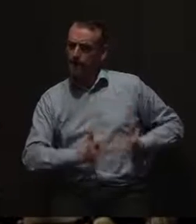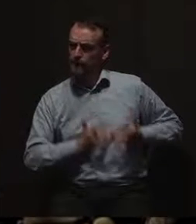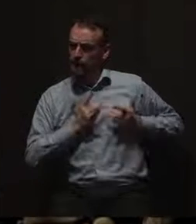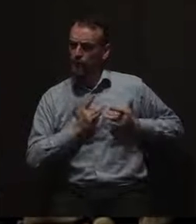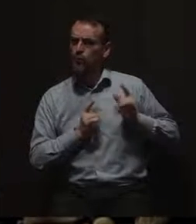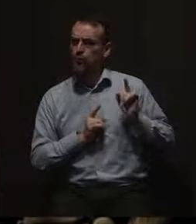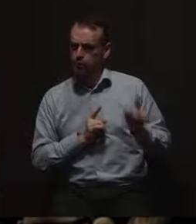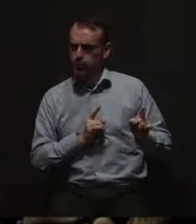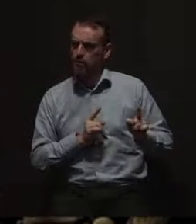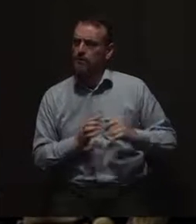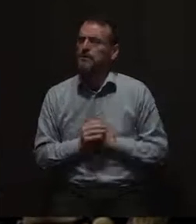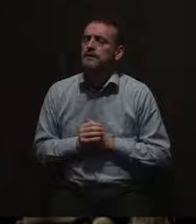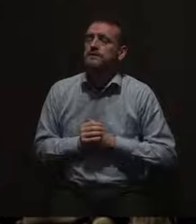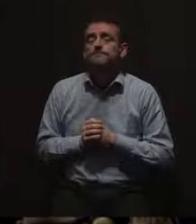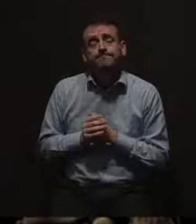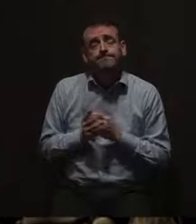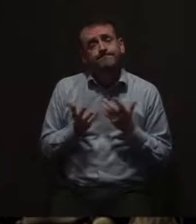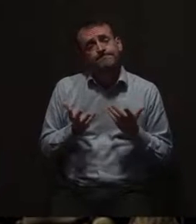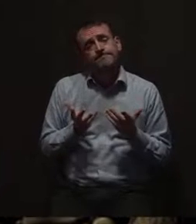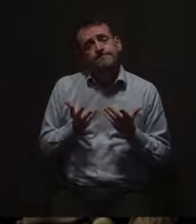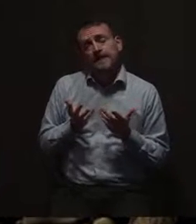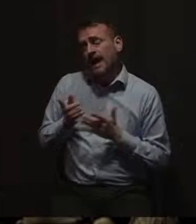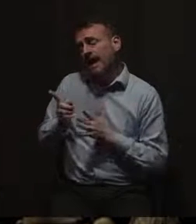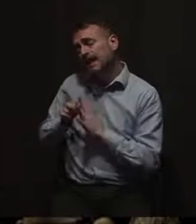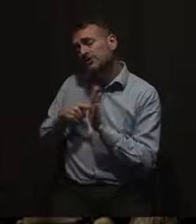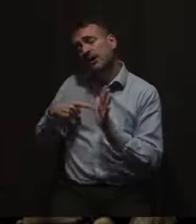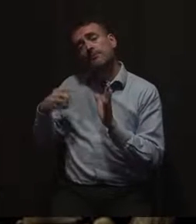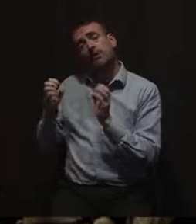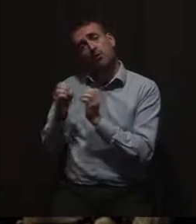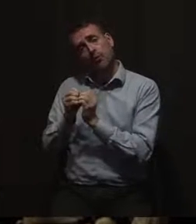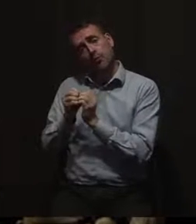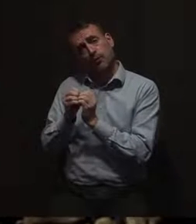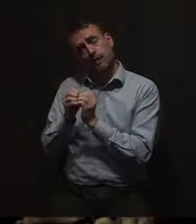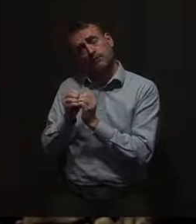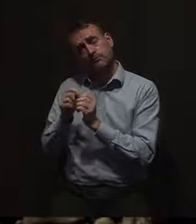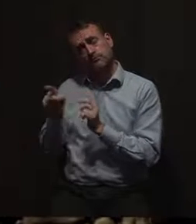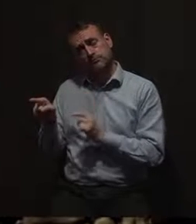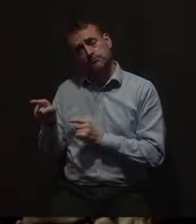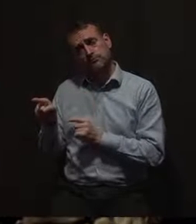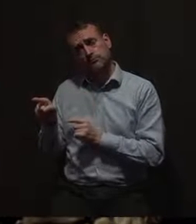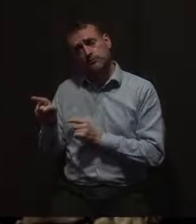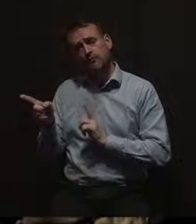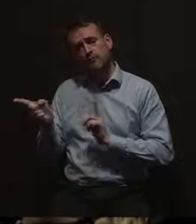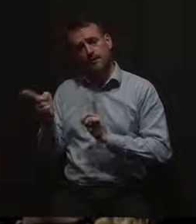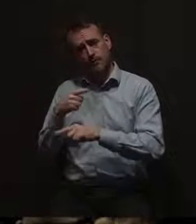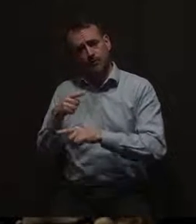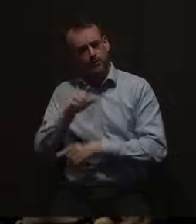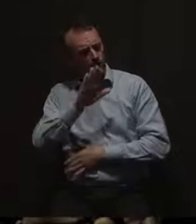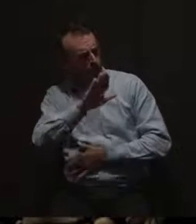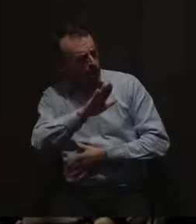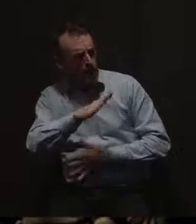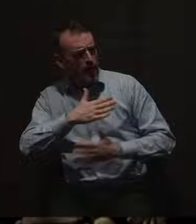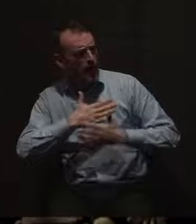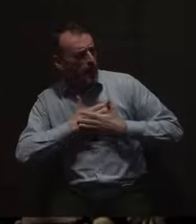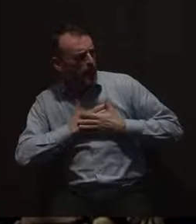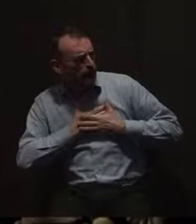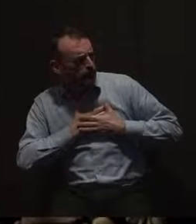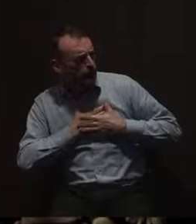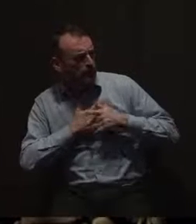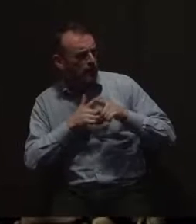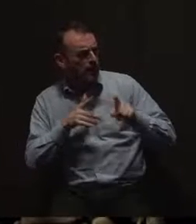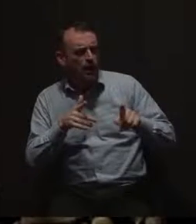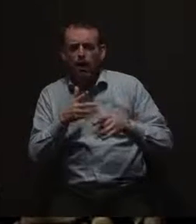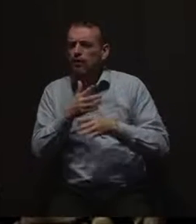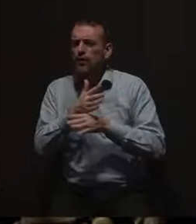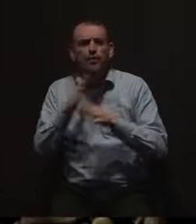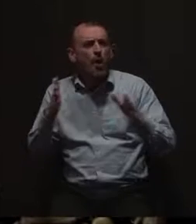He says, love is not a sentimental